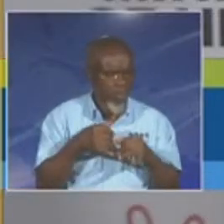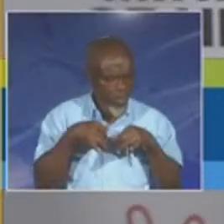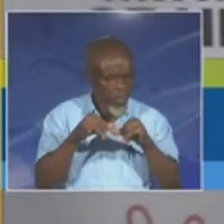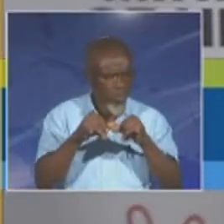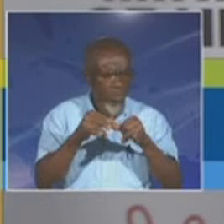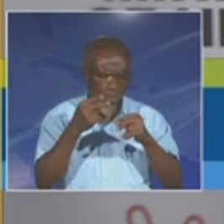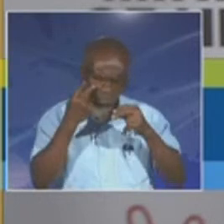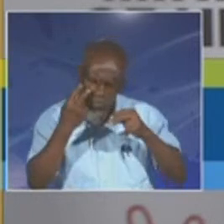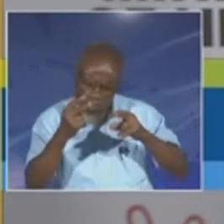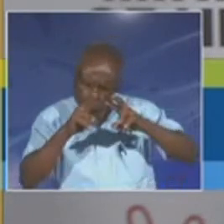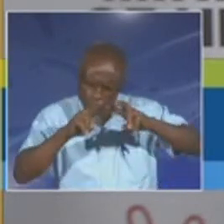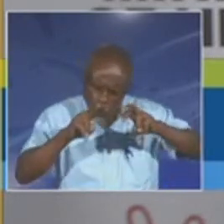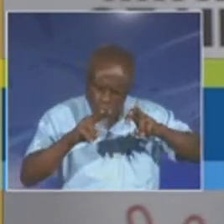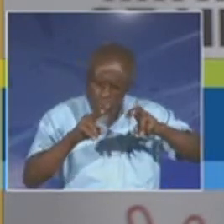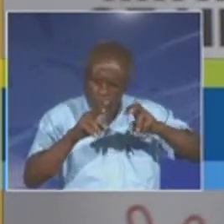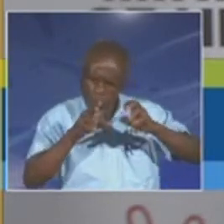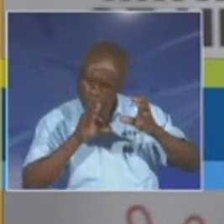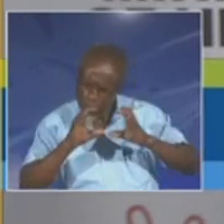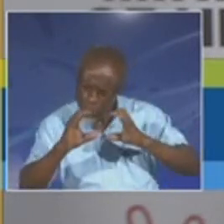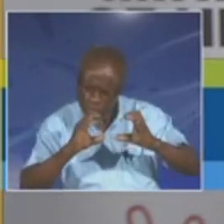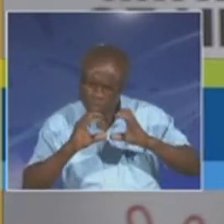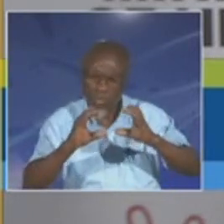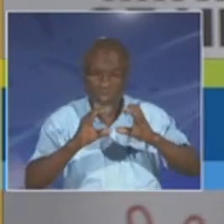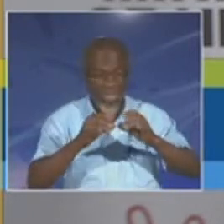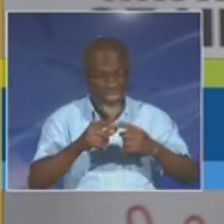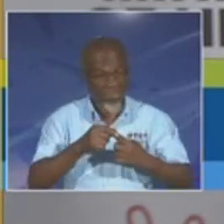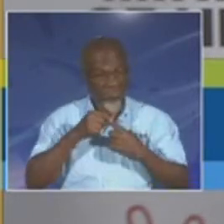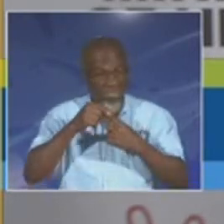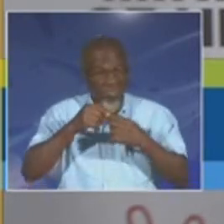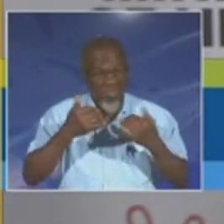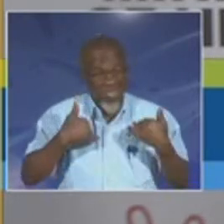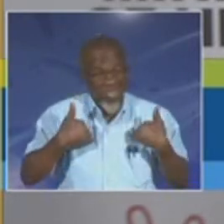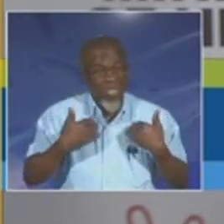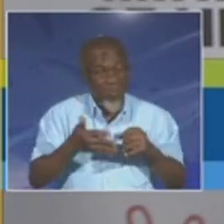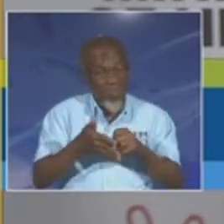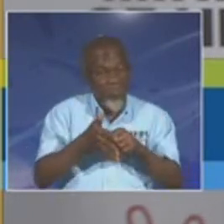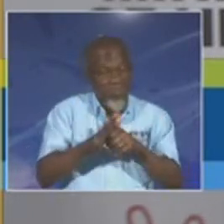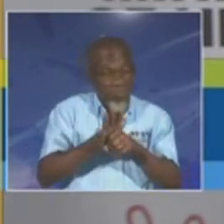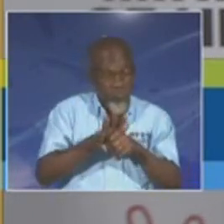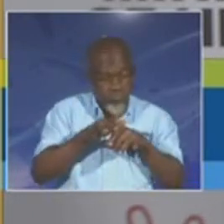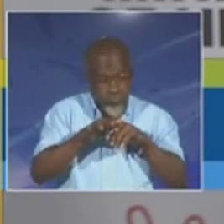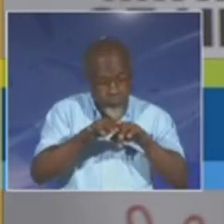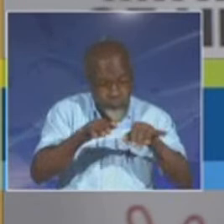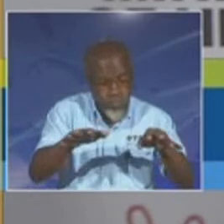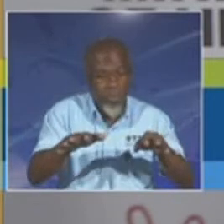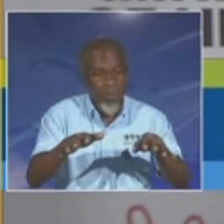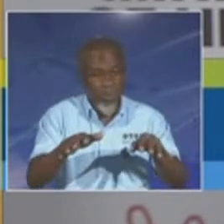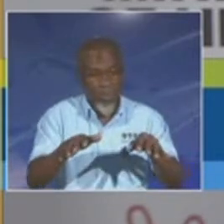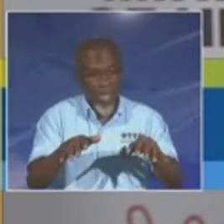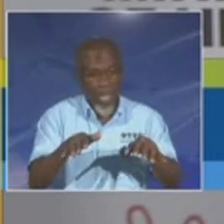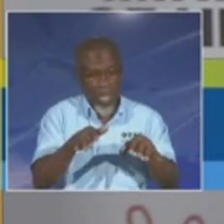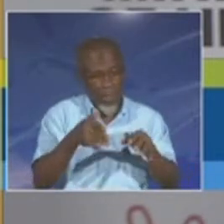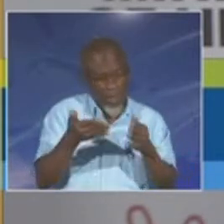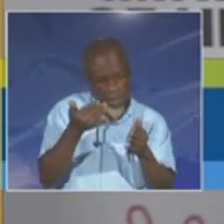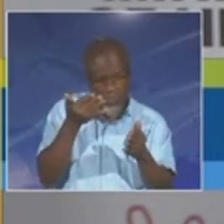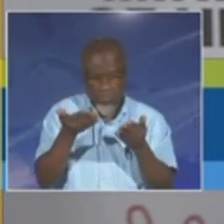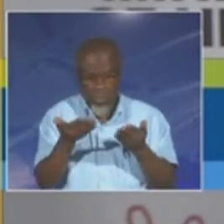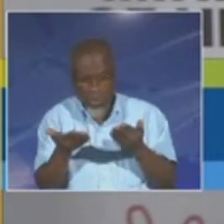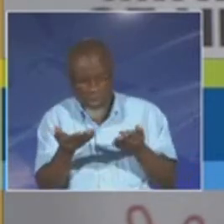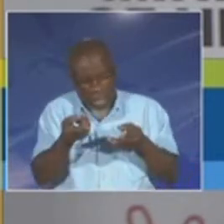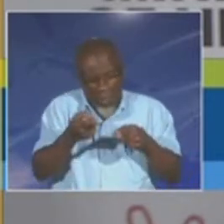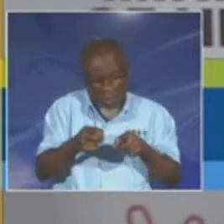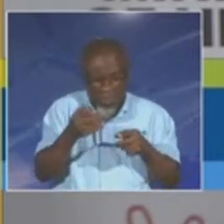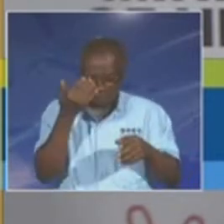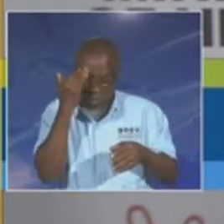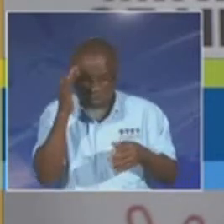your vaccination plans, especially in light of a pandemic where a lot of things are uncertain. And you have new factors coming on board every day.